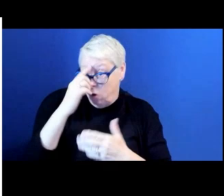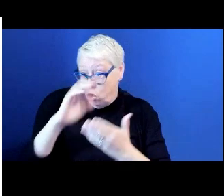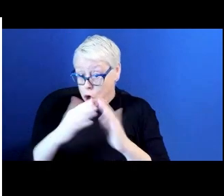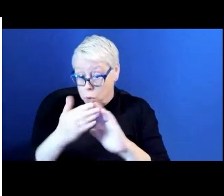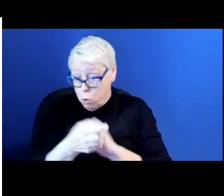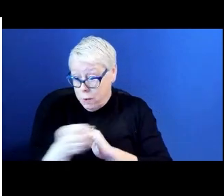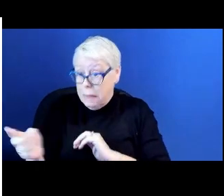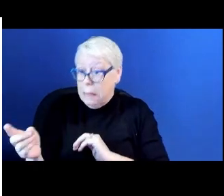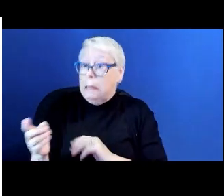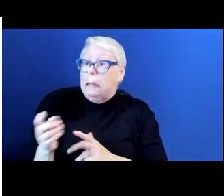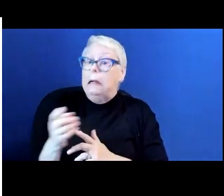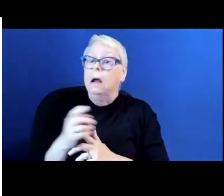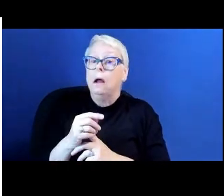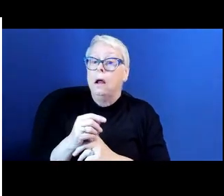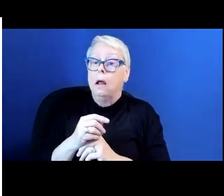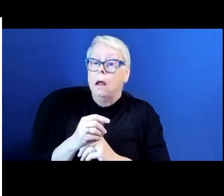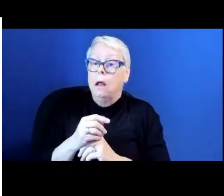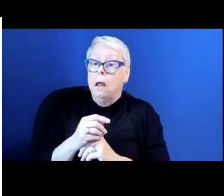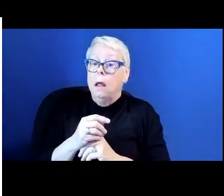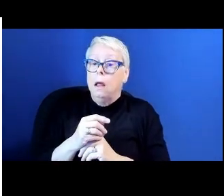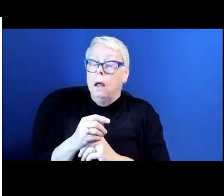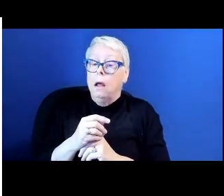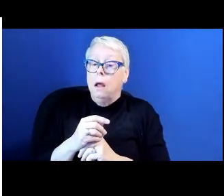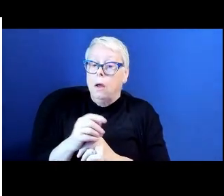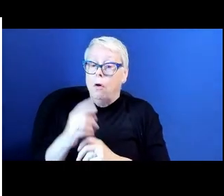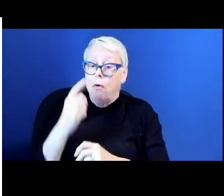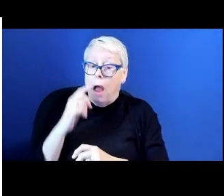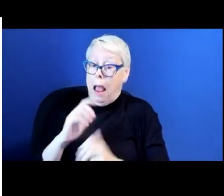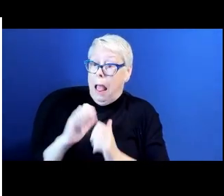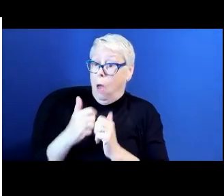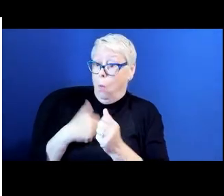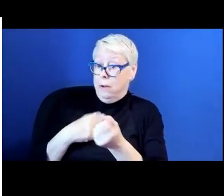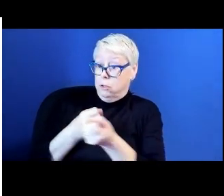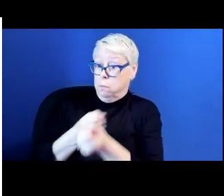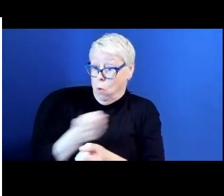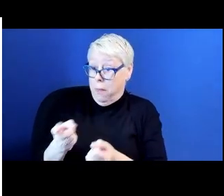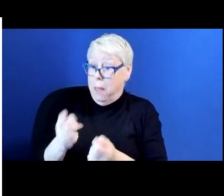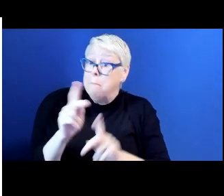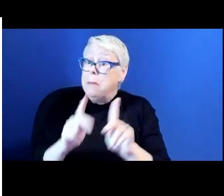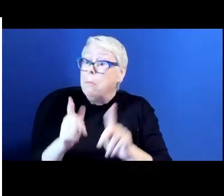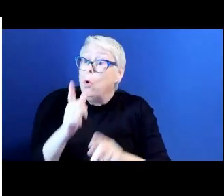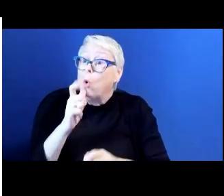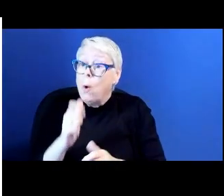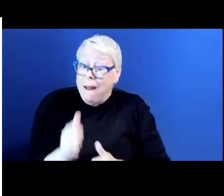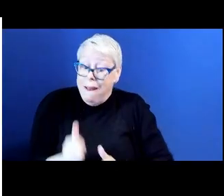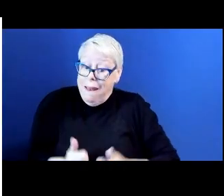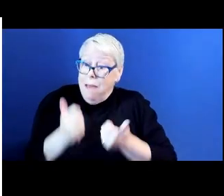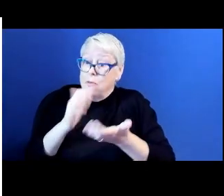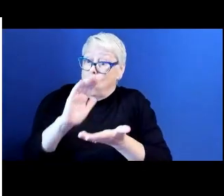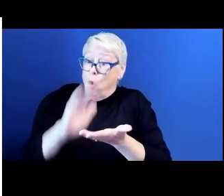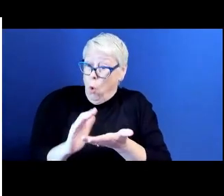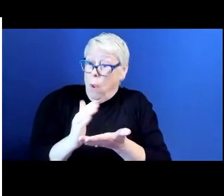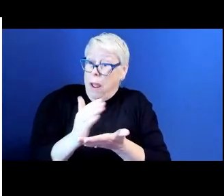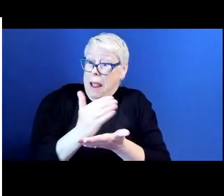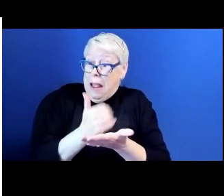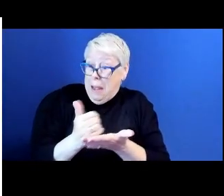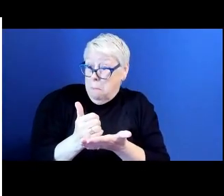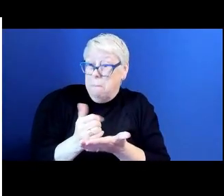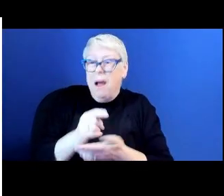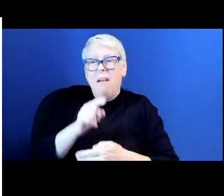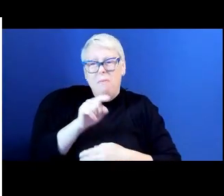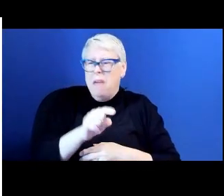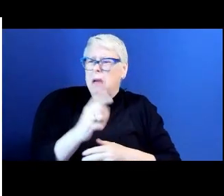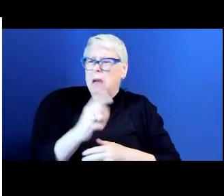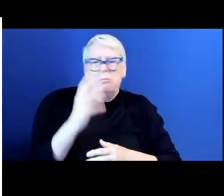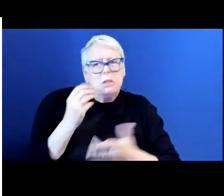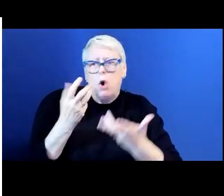we support them. Many people living on a low income have also experienced some sort and form of financial or